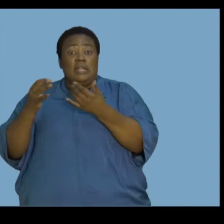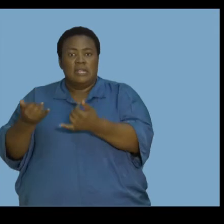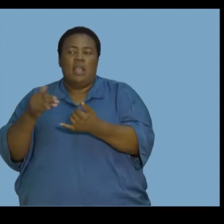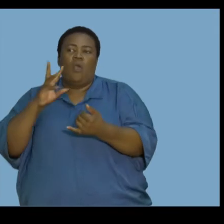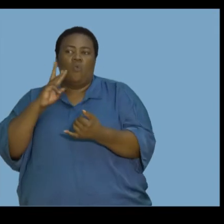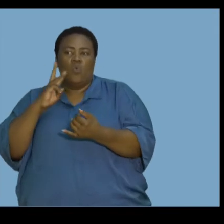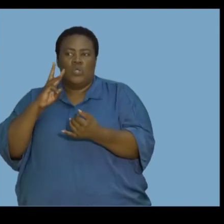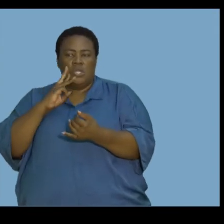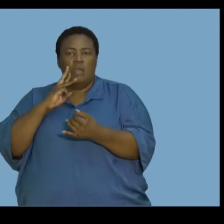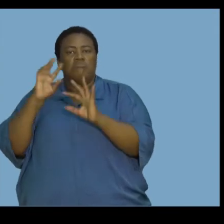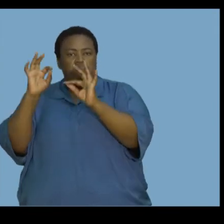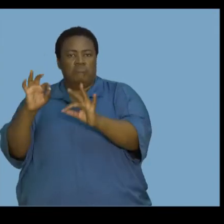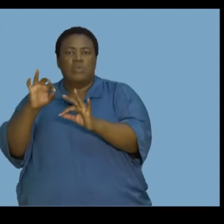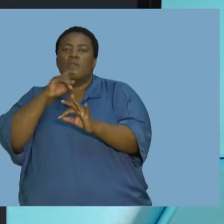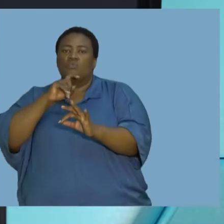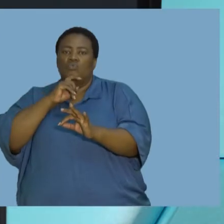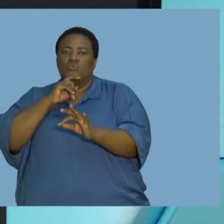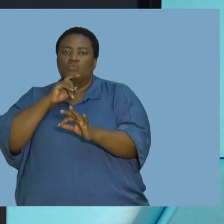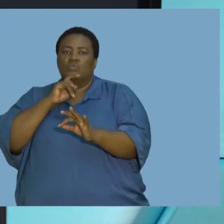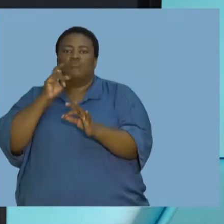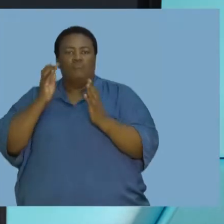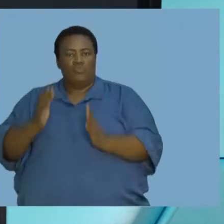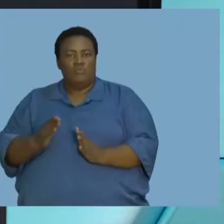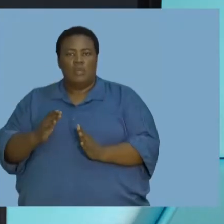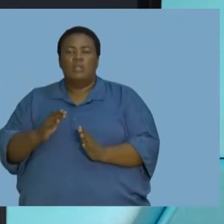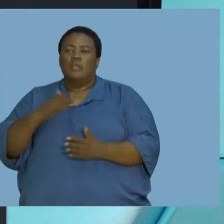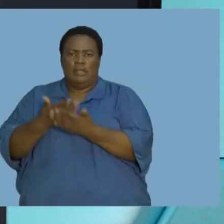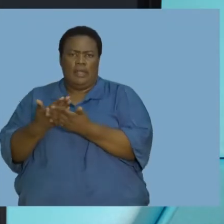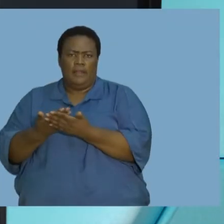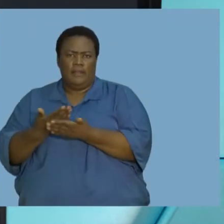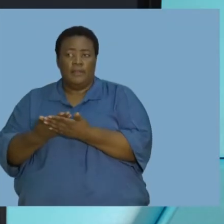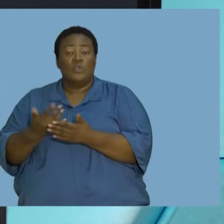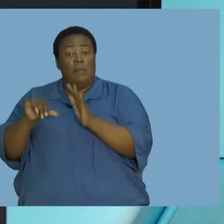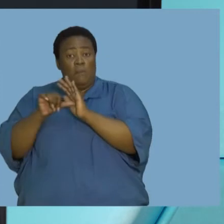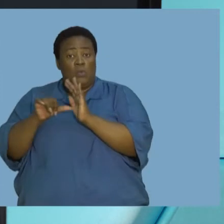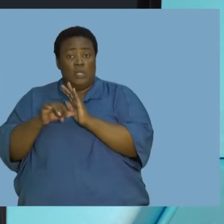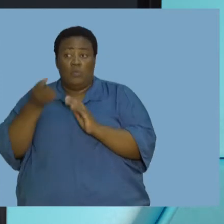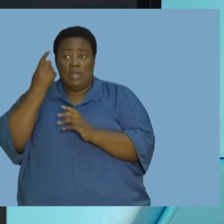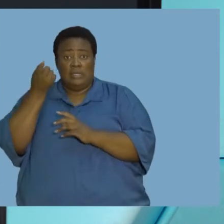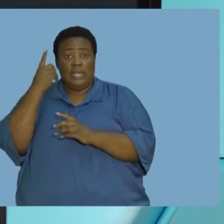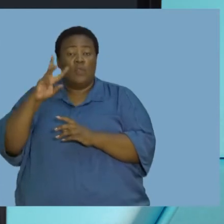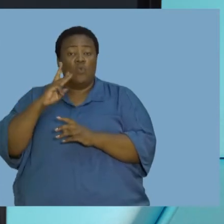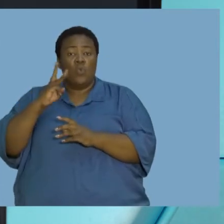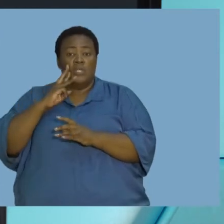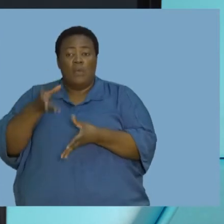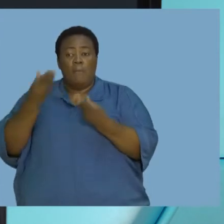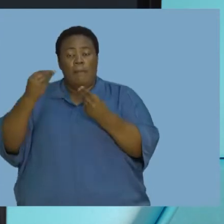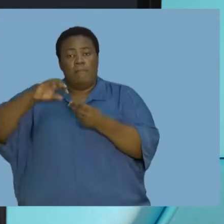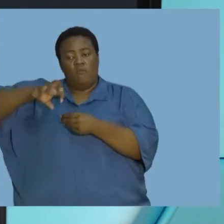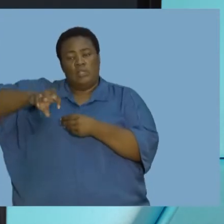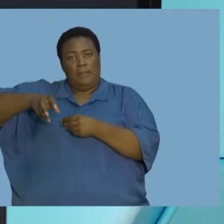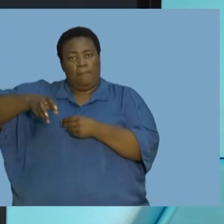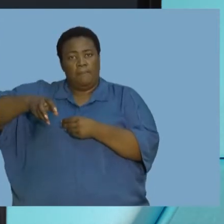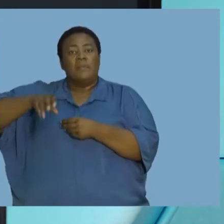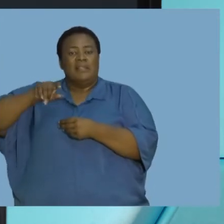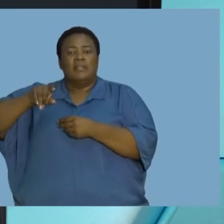processing, which makes the water potable for human consumption. And it's important that we understand that water that we get in